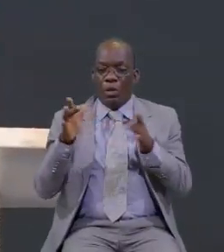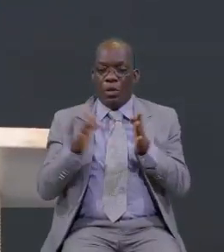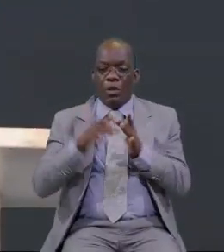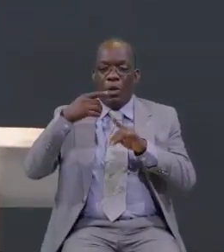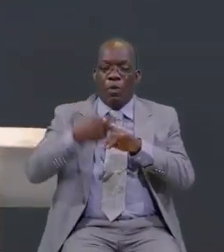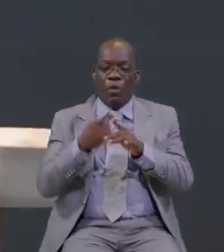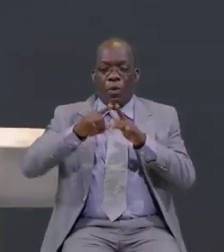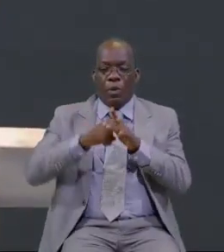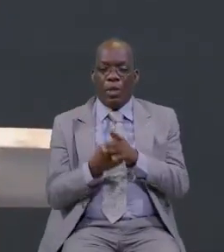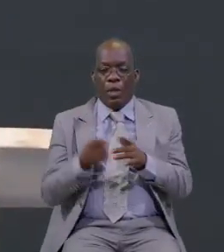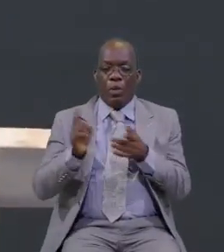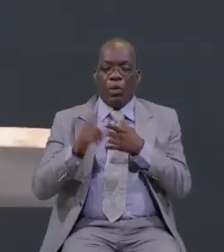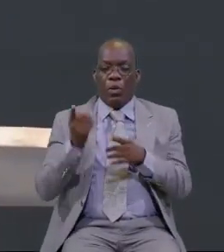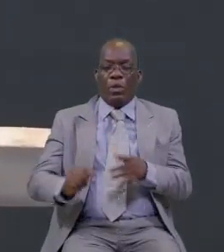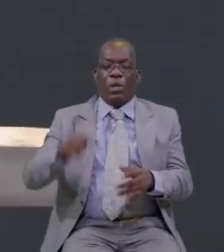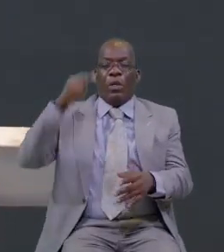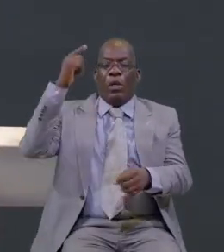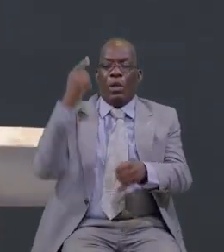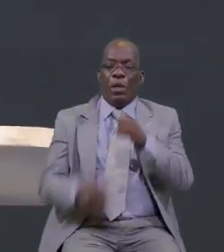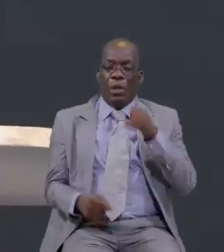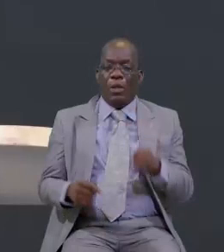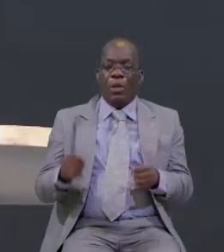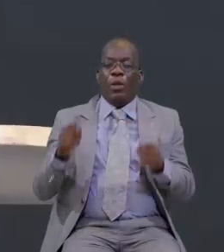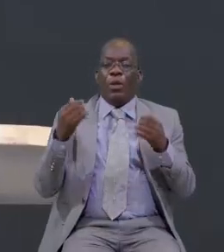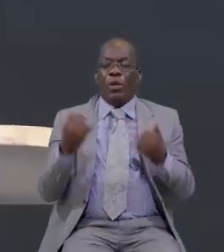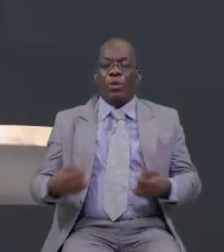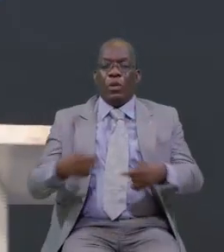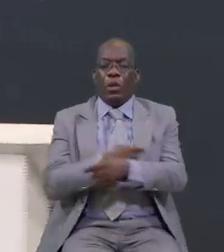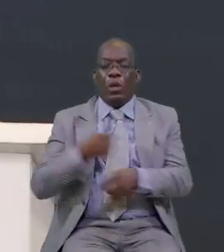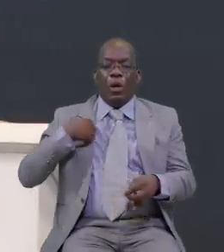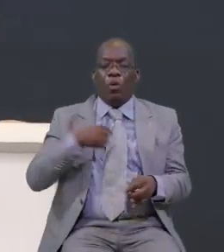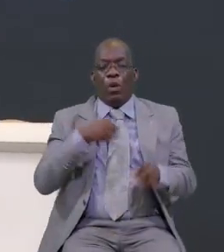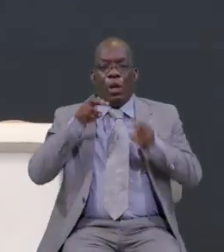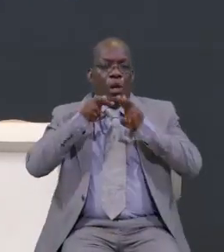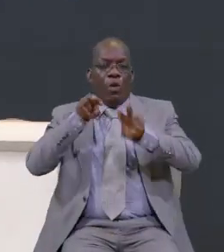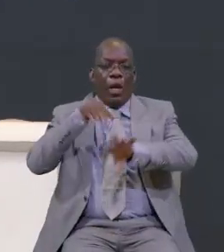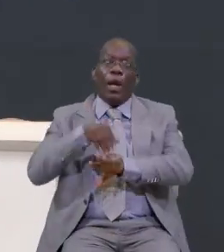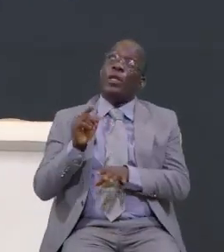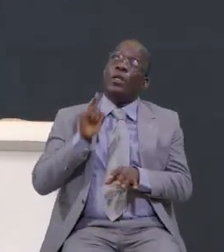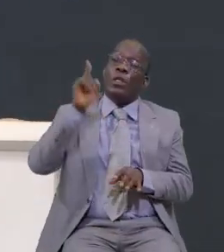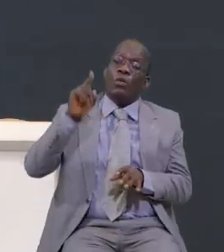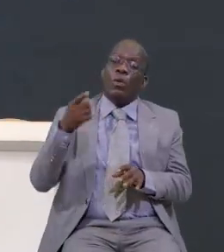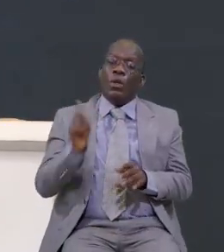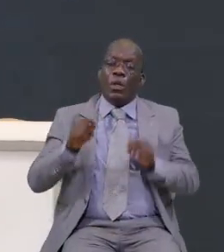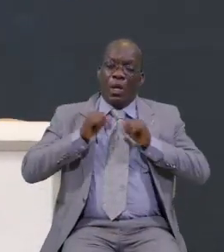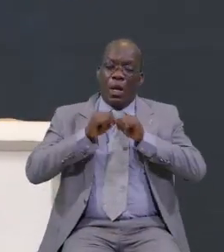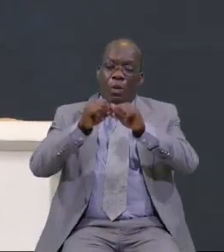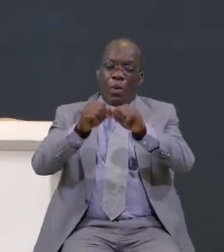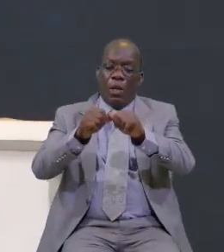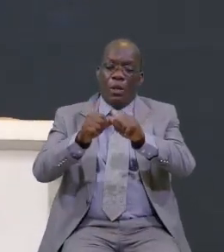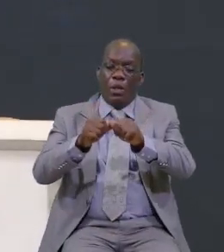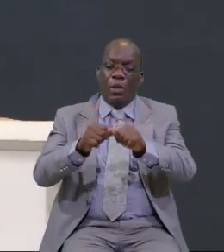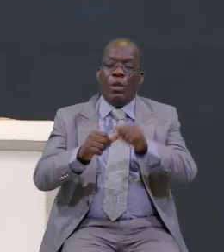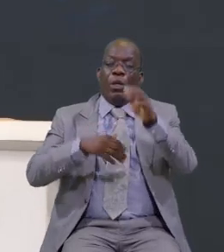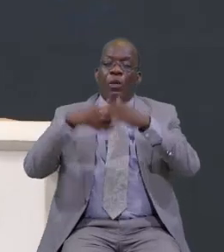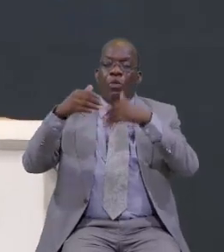And today, we're looking at him as the abiding builder and the bridegroom of